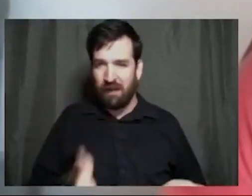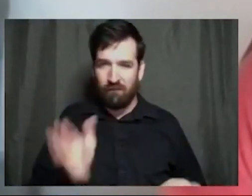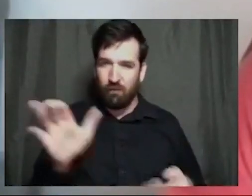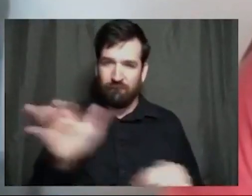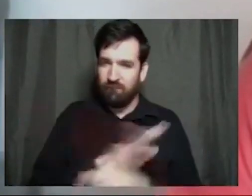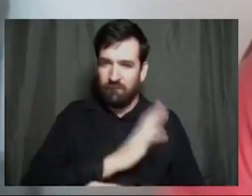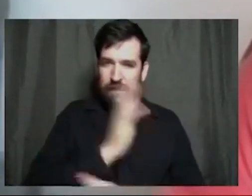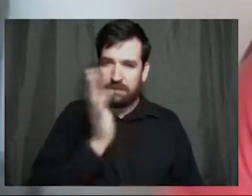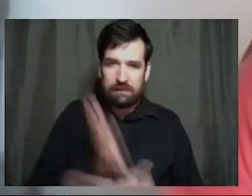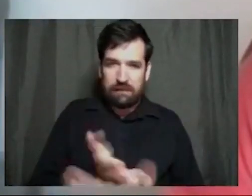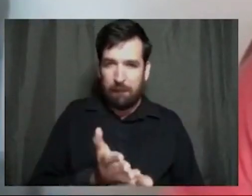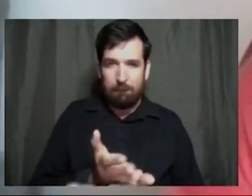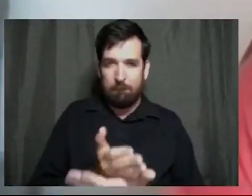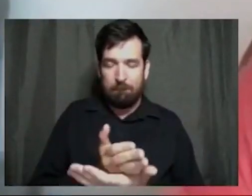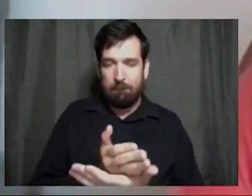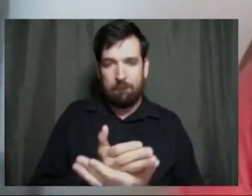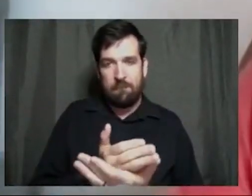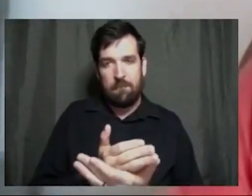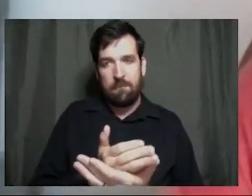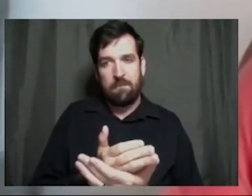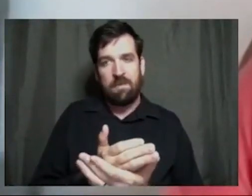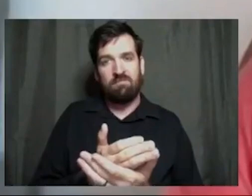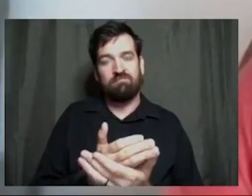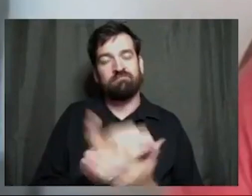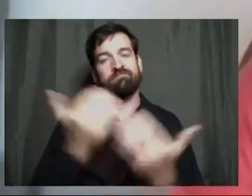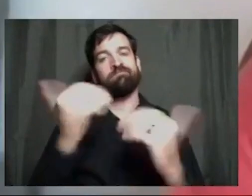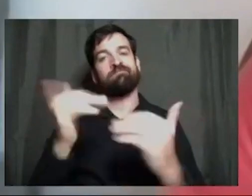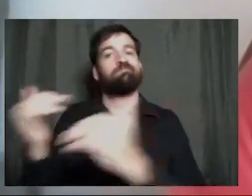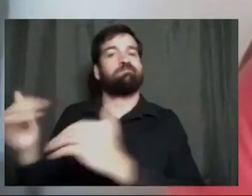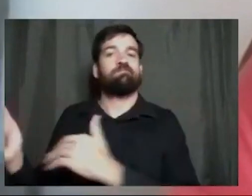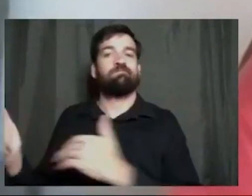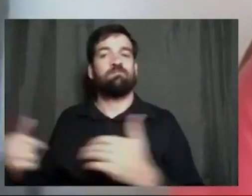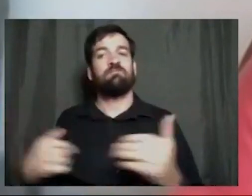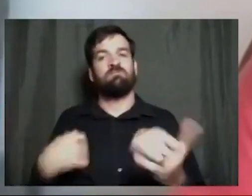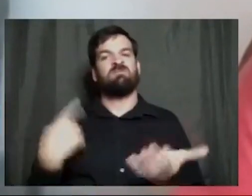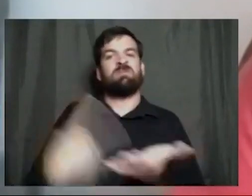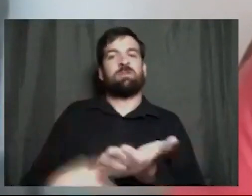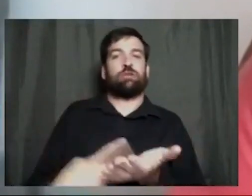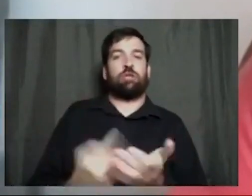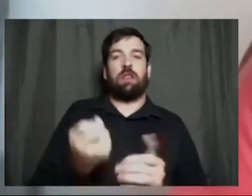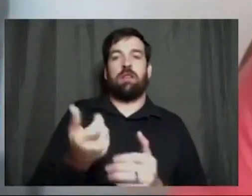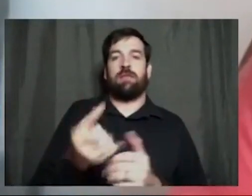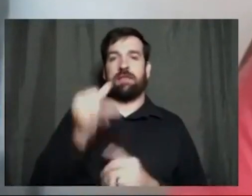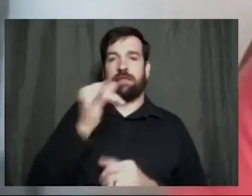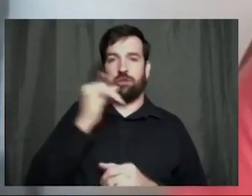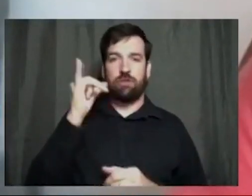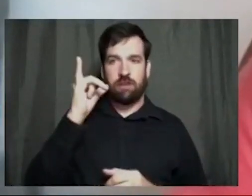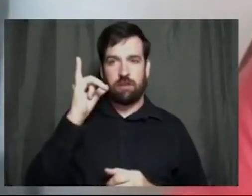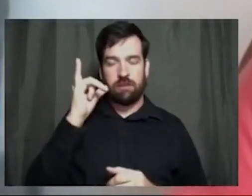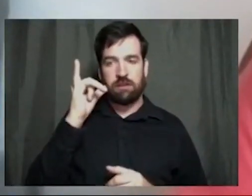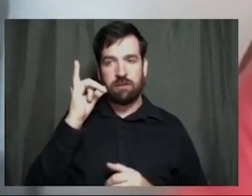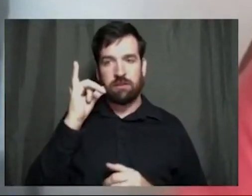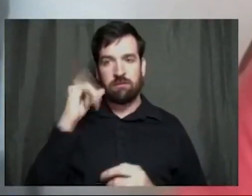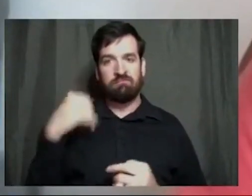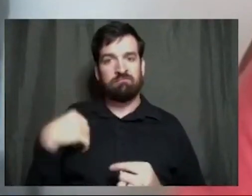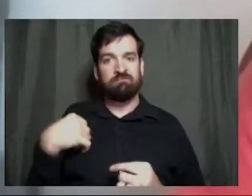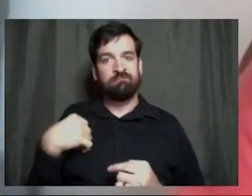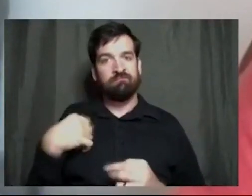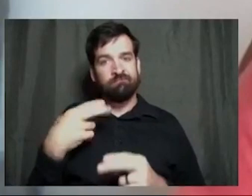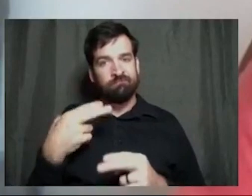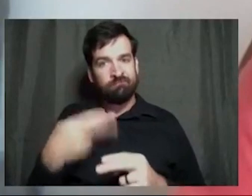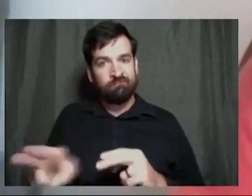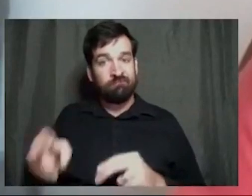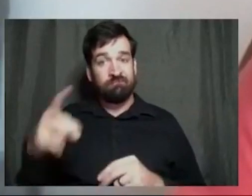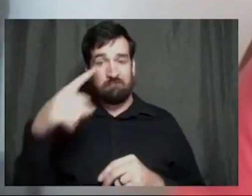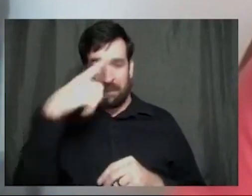those, mitigation opportunities. We talked a little yesterday about how briefly over the summer when the numbers got really